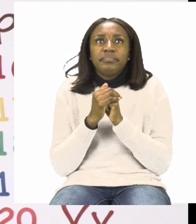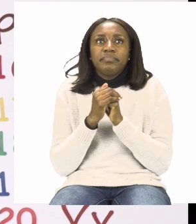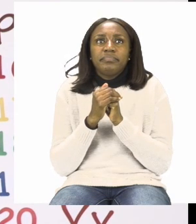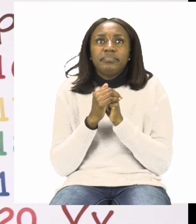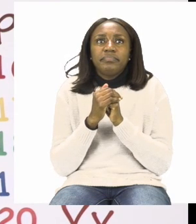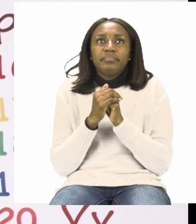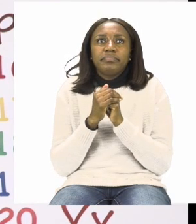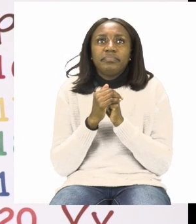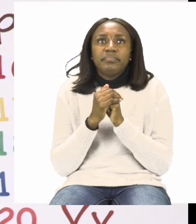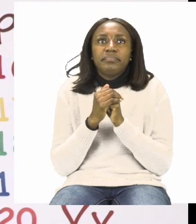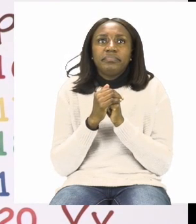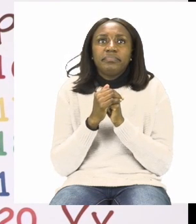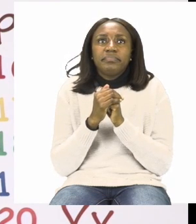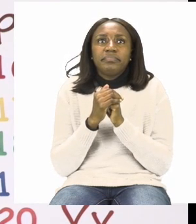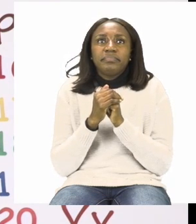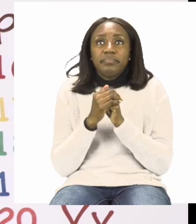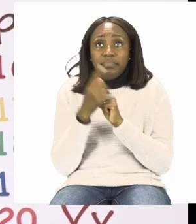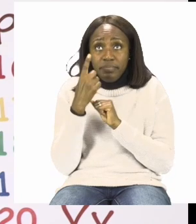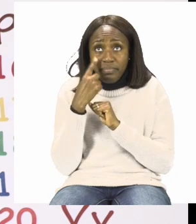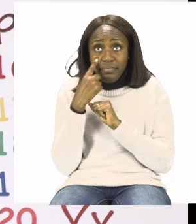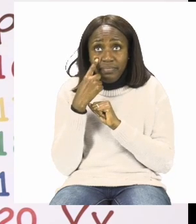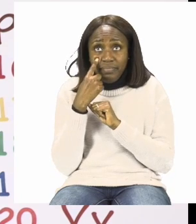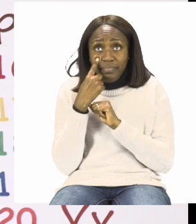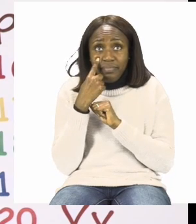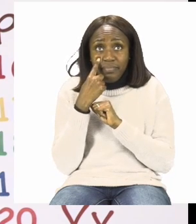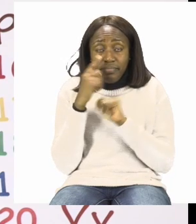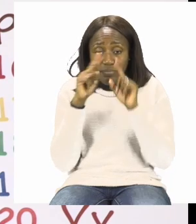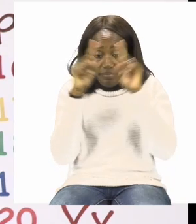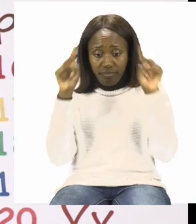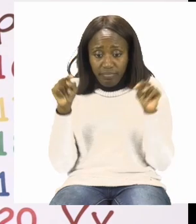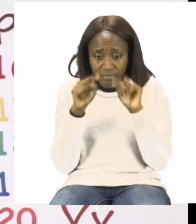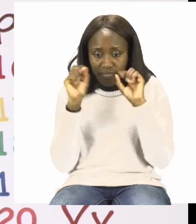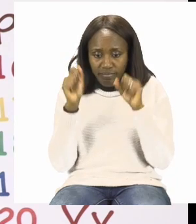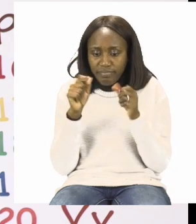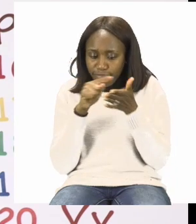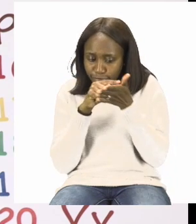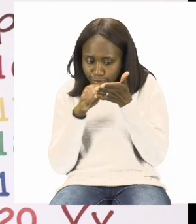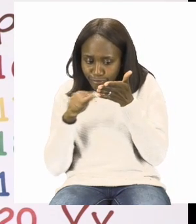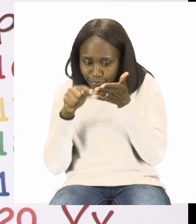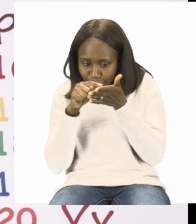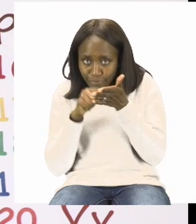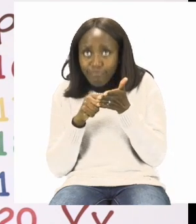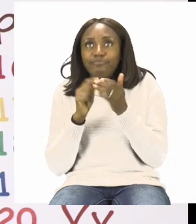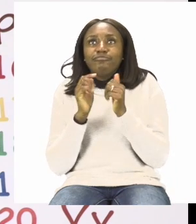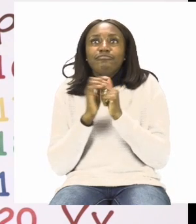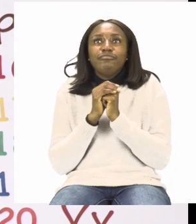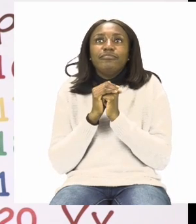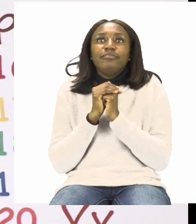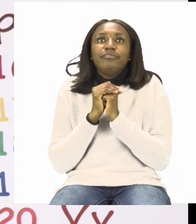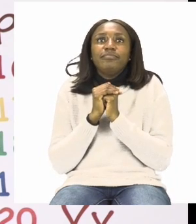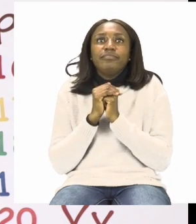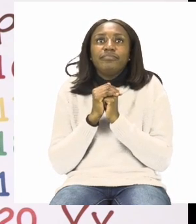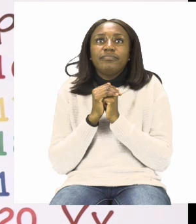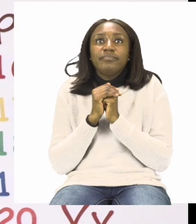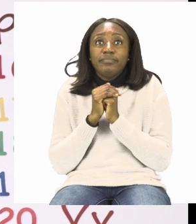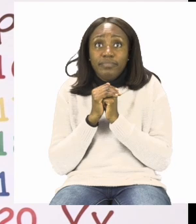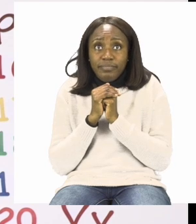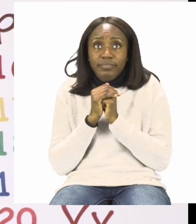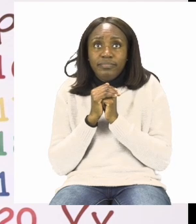case. So when you make a cross, you need to remember to make one